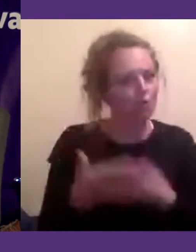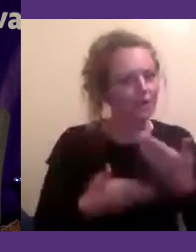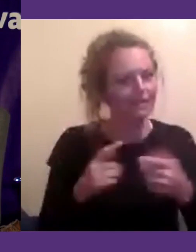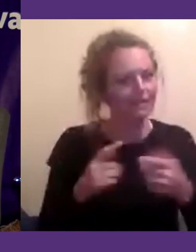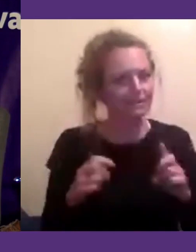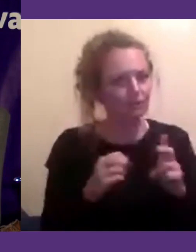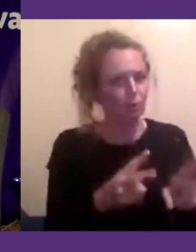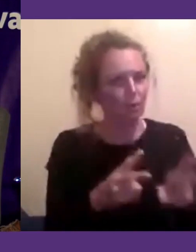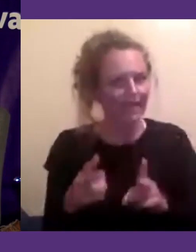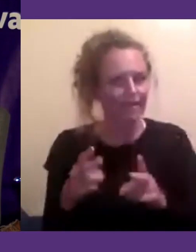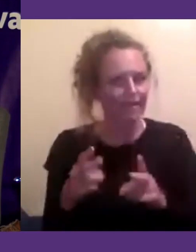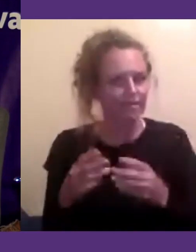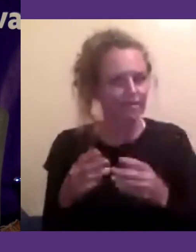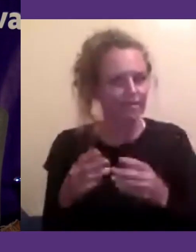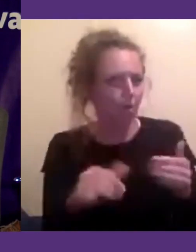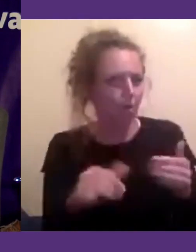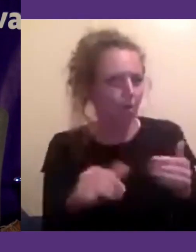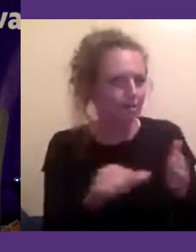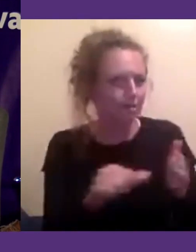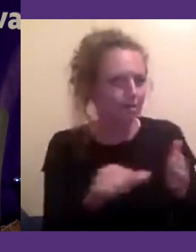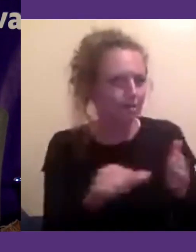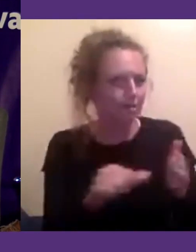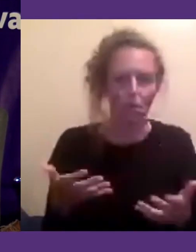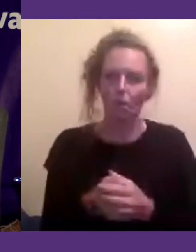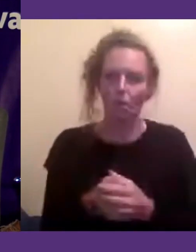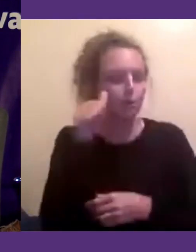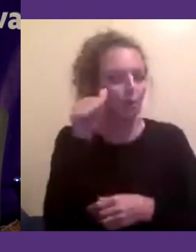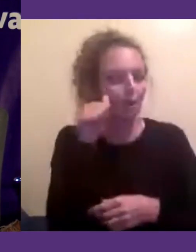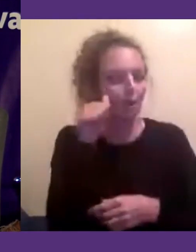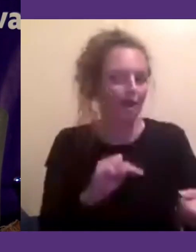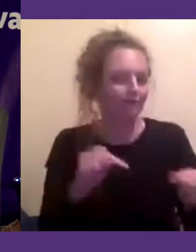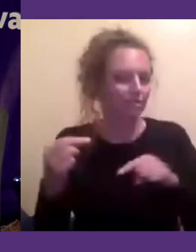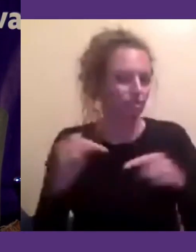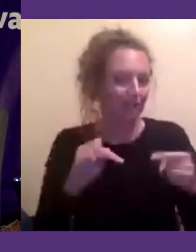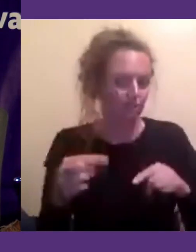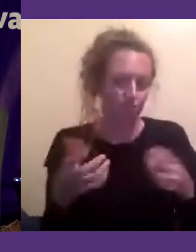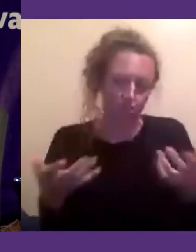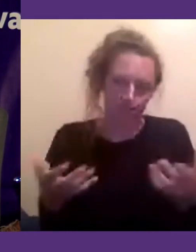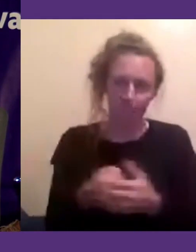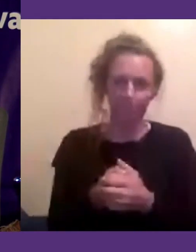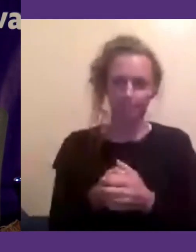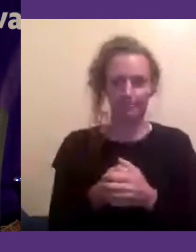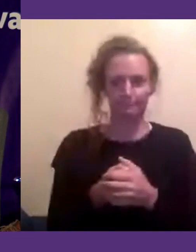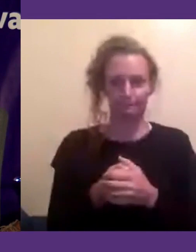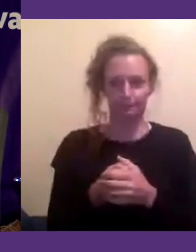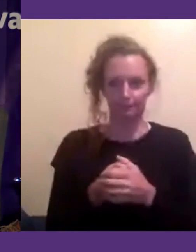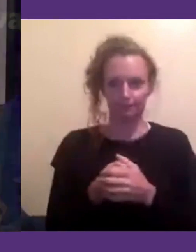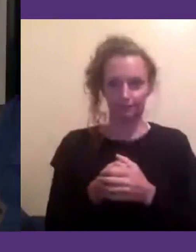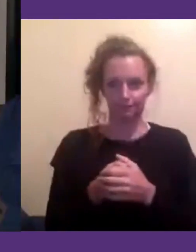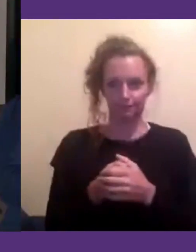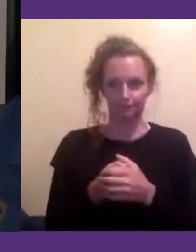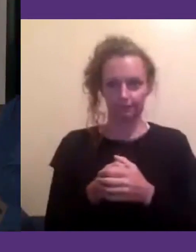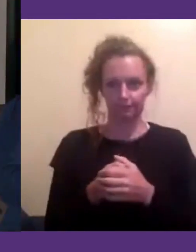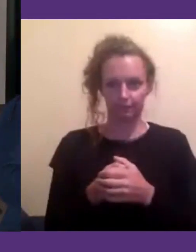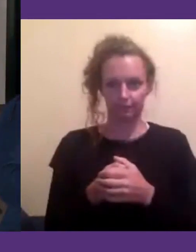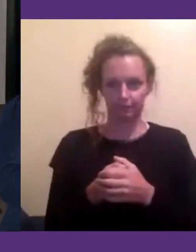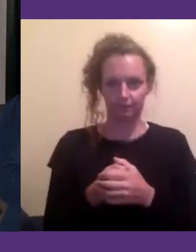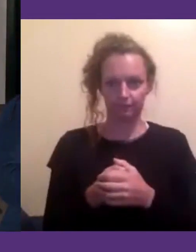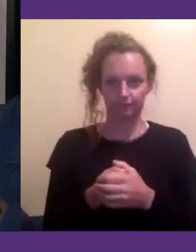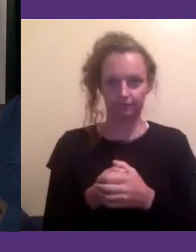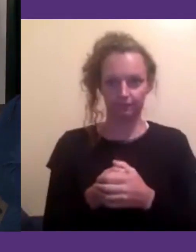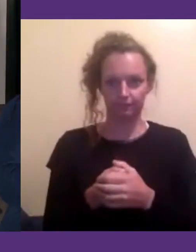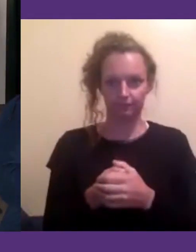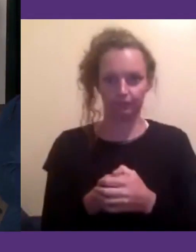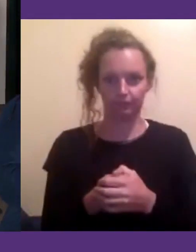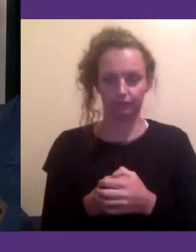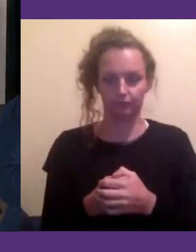that? I don't know if constrained is the right word, but I don't